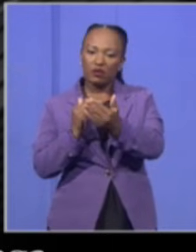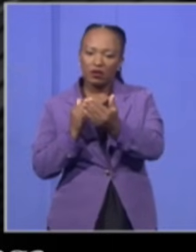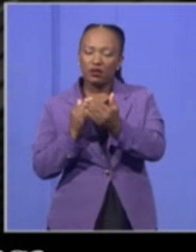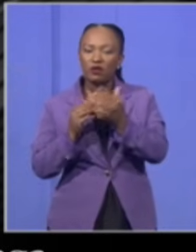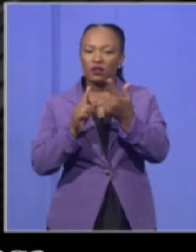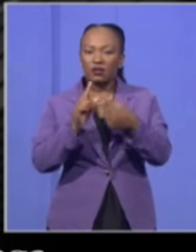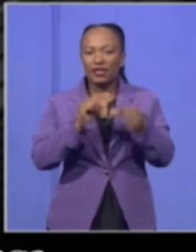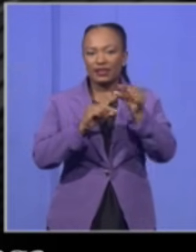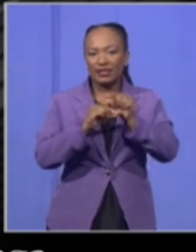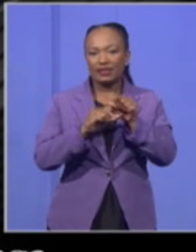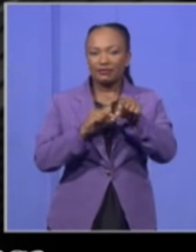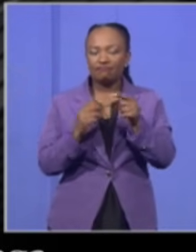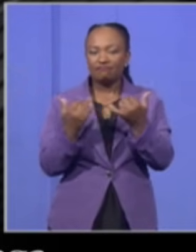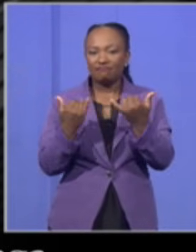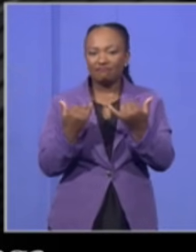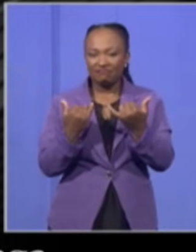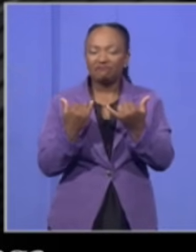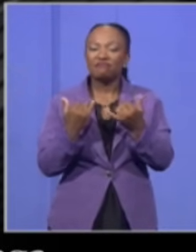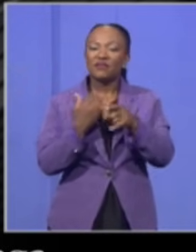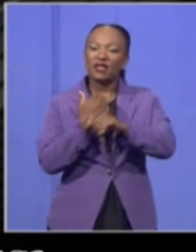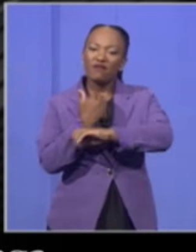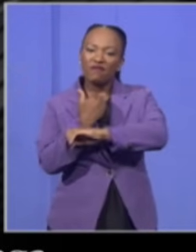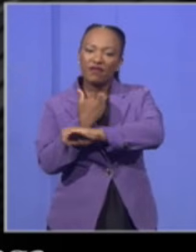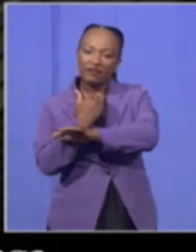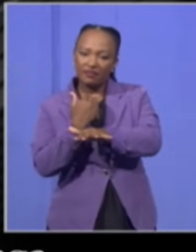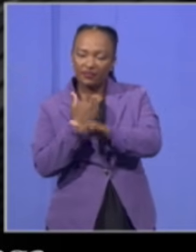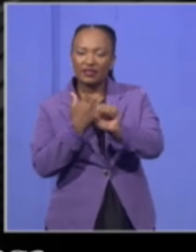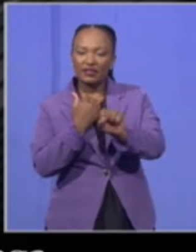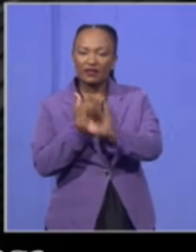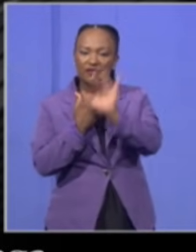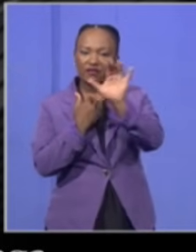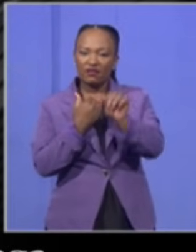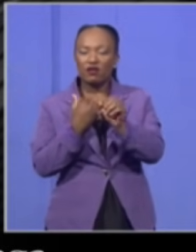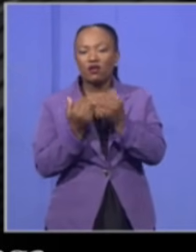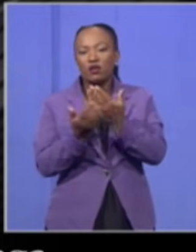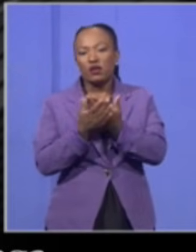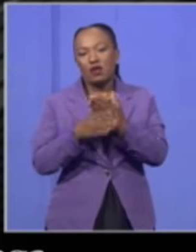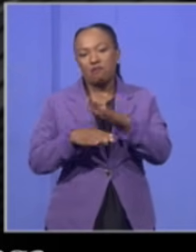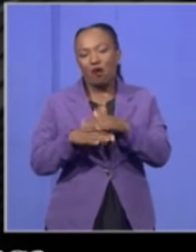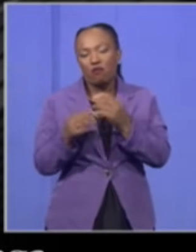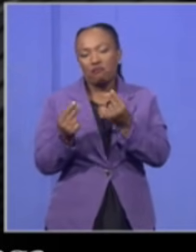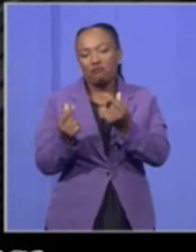Transnet and of course infrastructure in South Africa to stimulate a fast